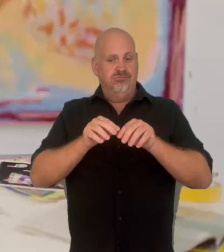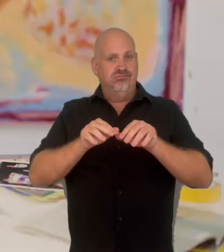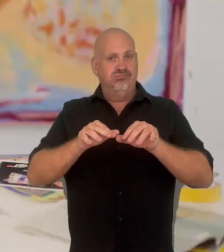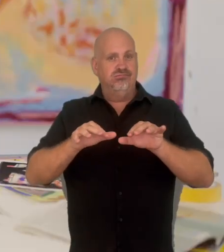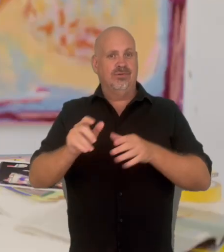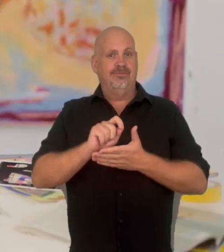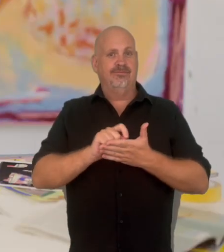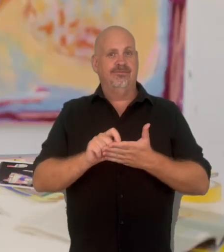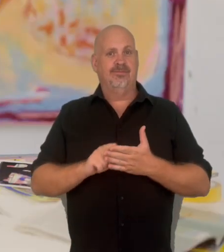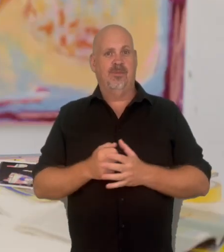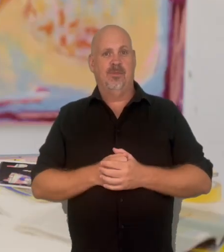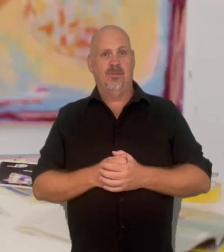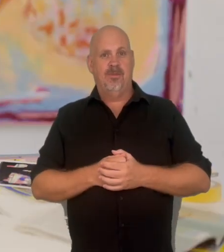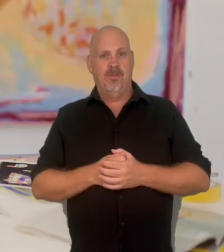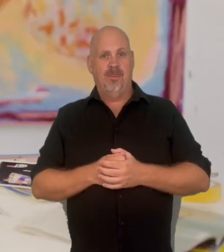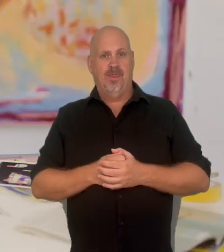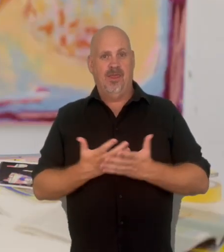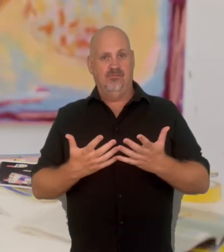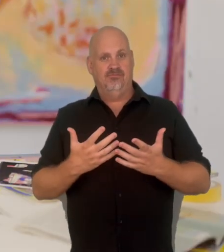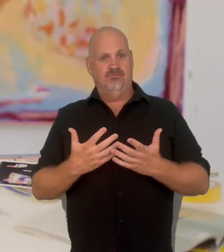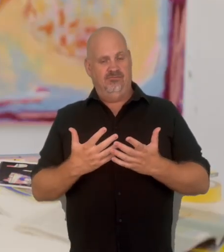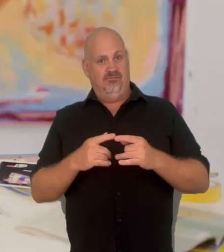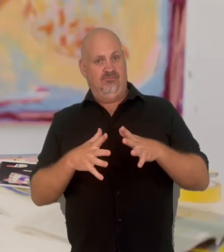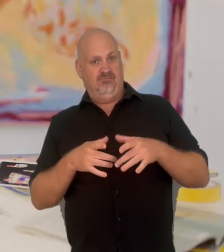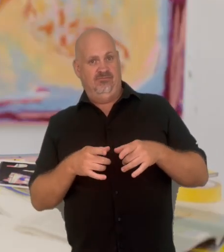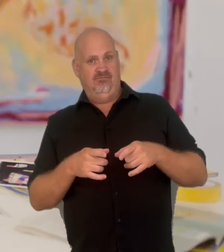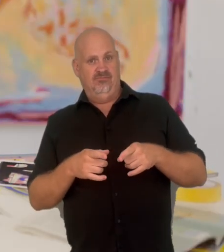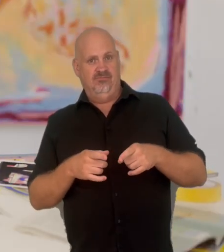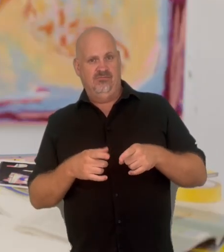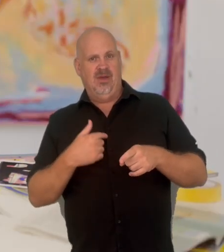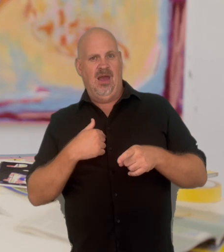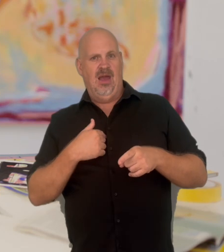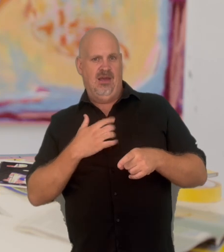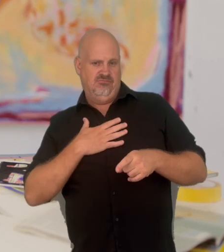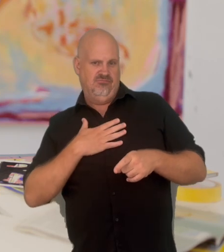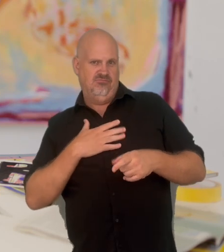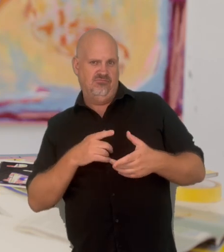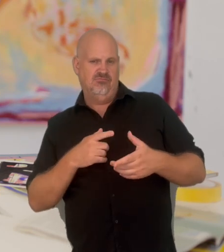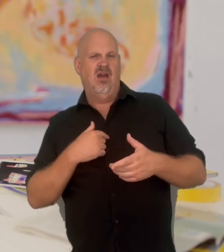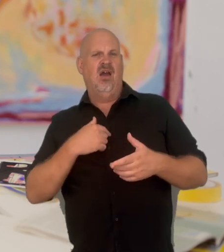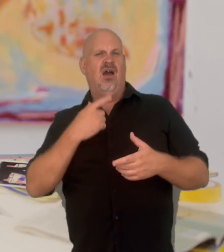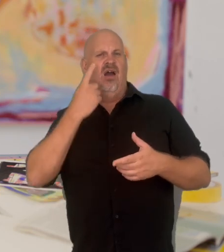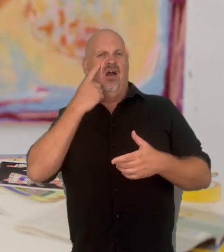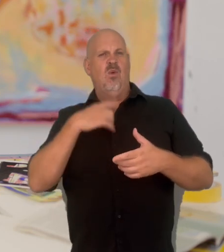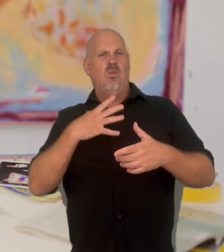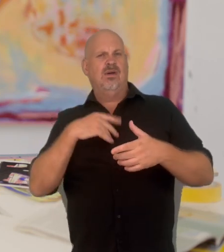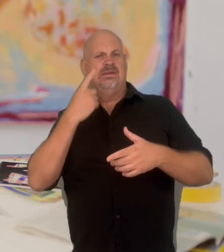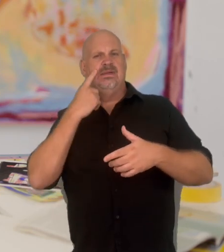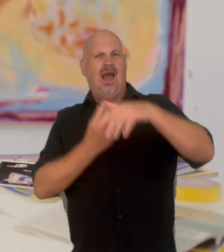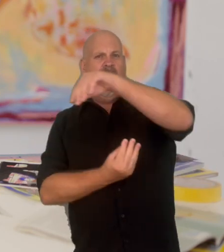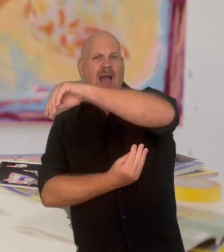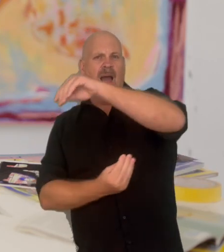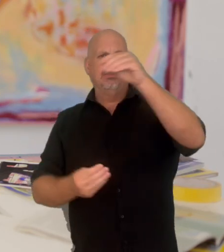Now, I quite like this, but I want to see what it'll look like upside down. And the exciting